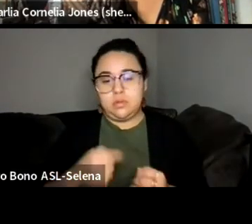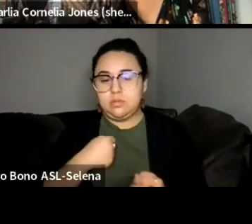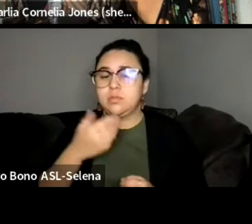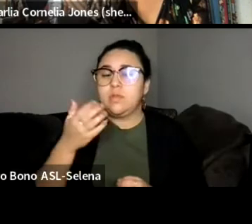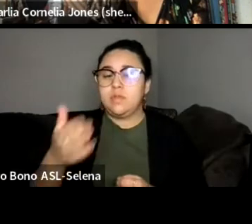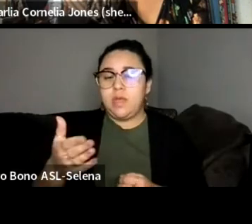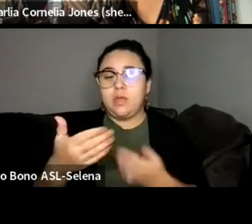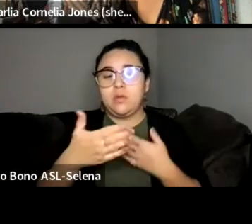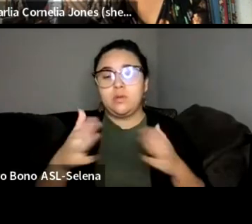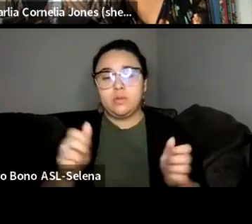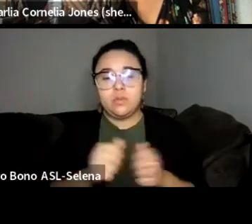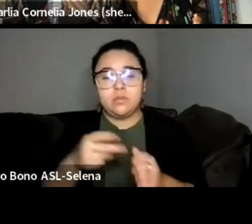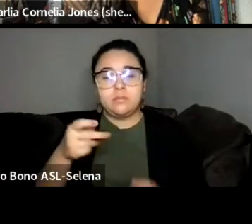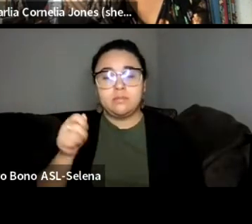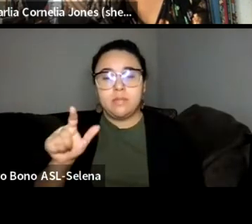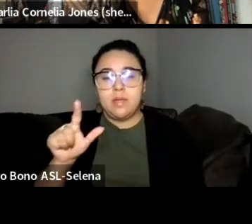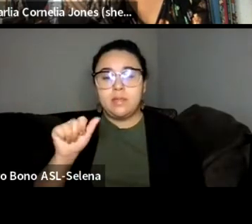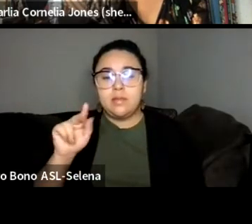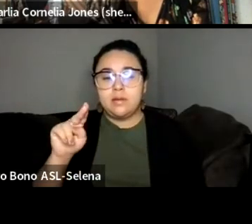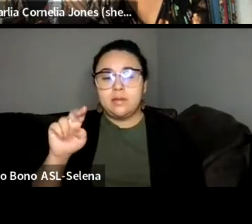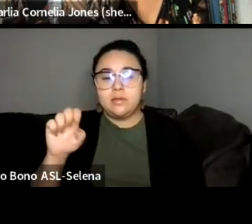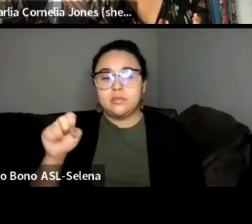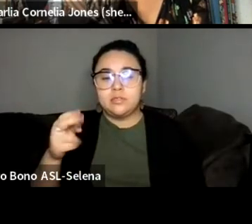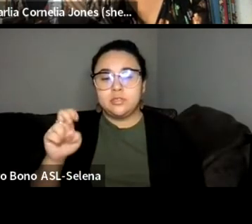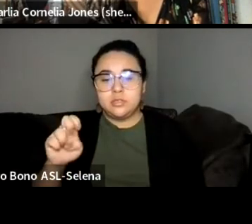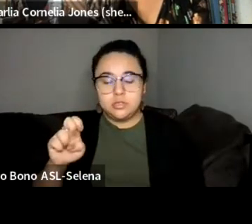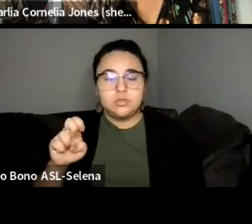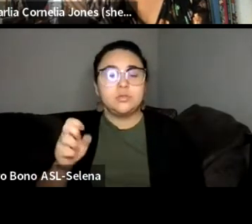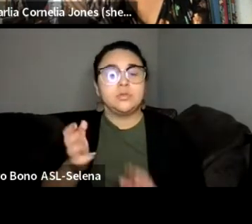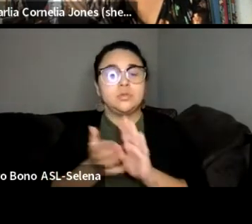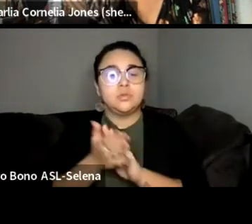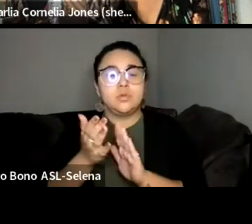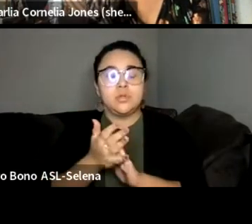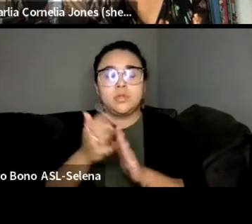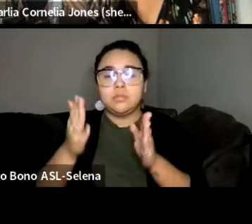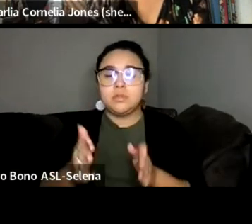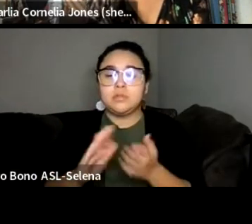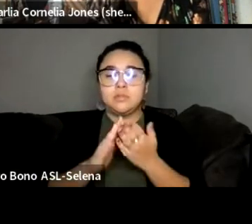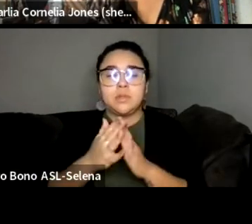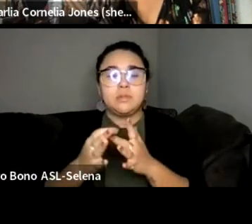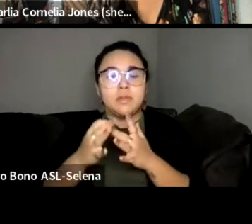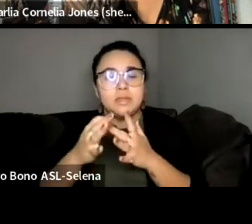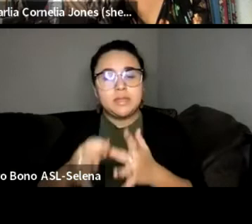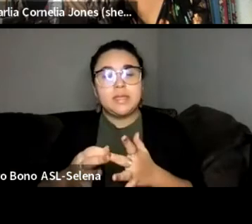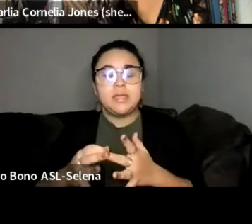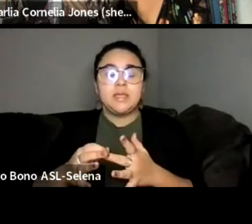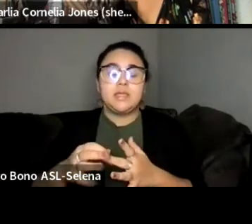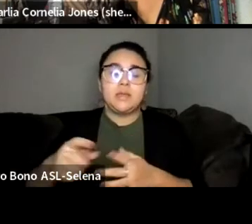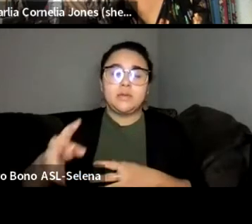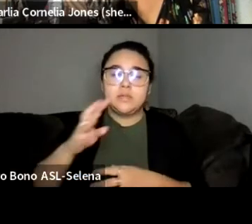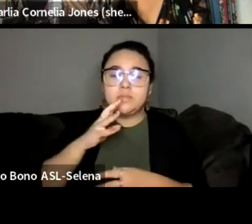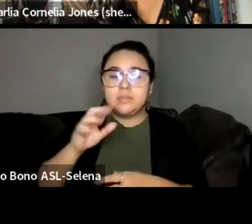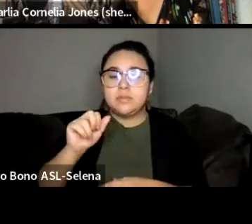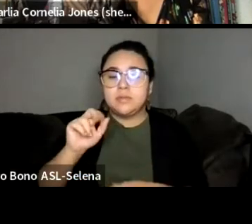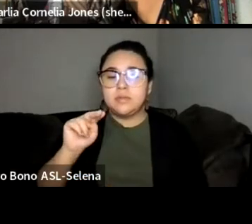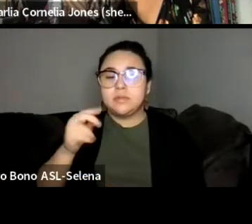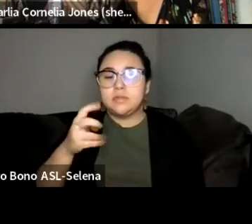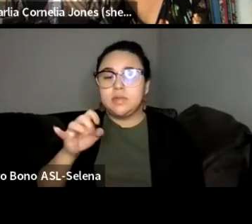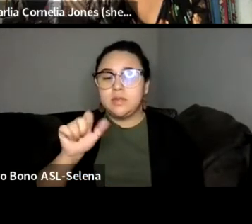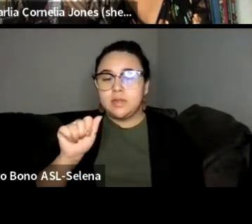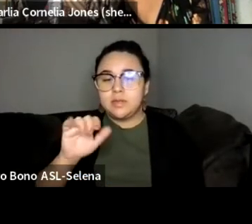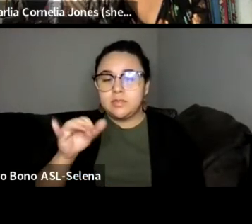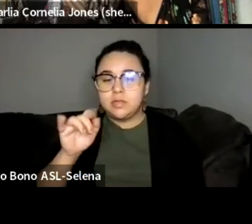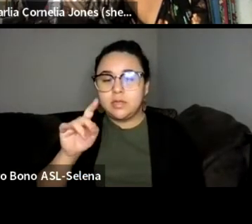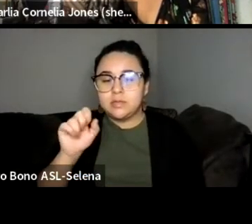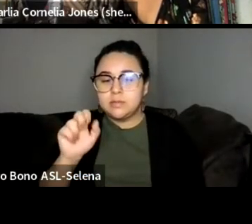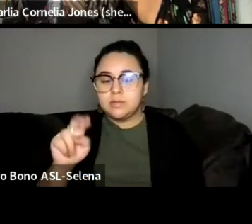running it. And the person who would ultimately become one of the leads in the play was speaking, Angelica Jackson. And the person who would eventually